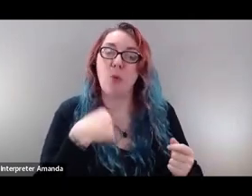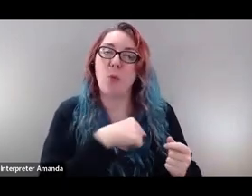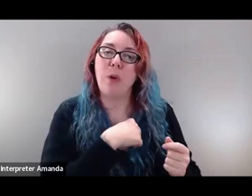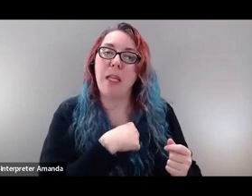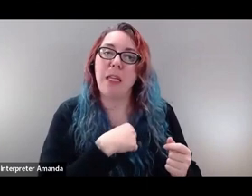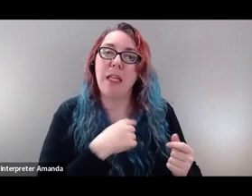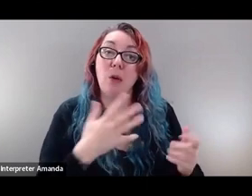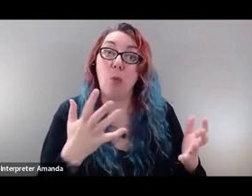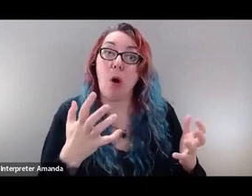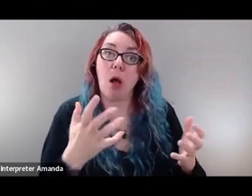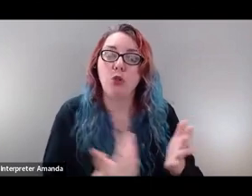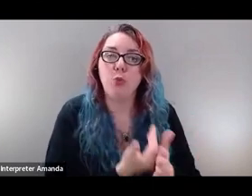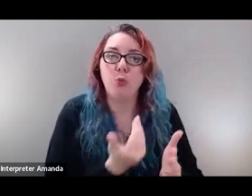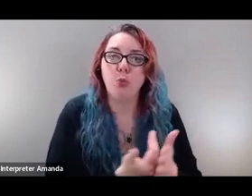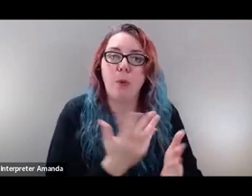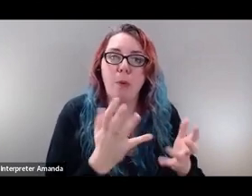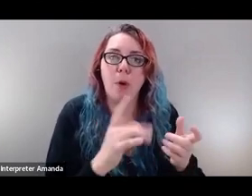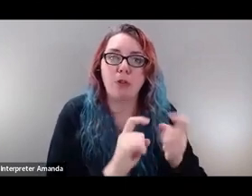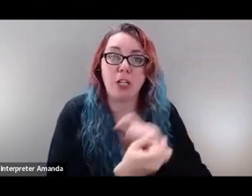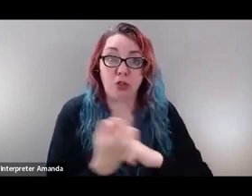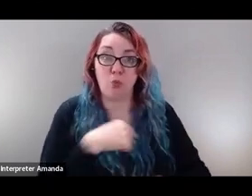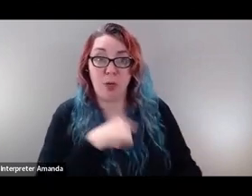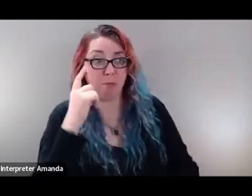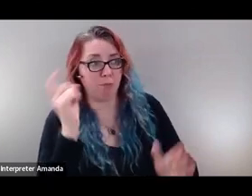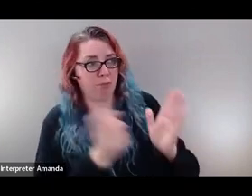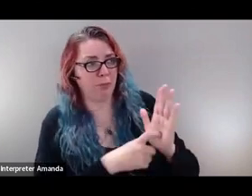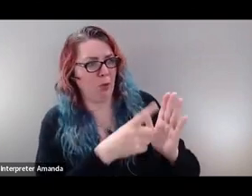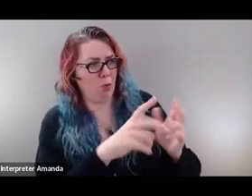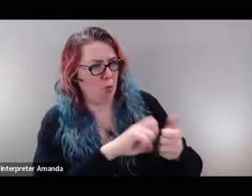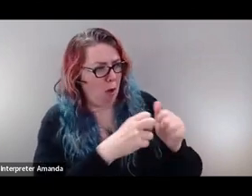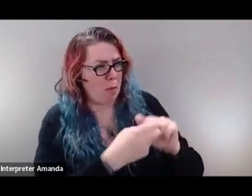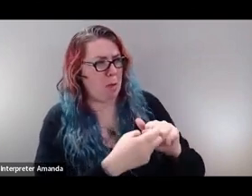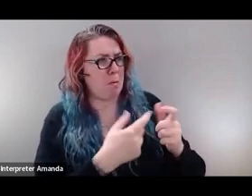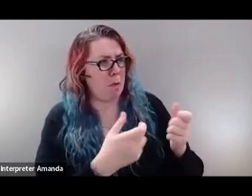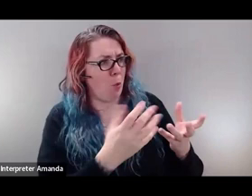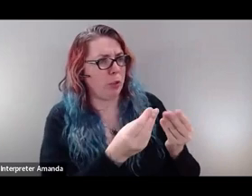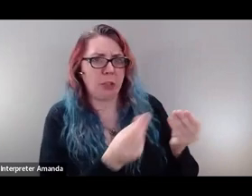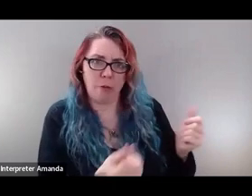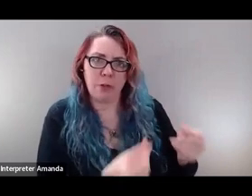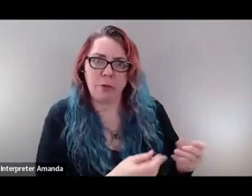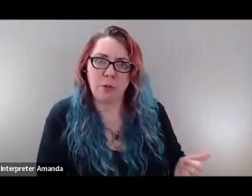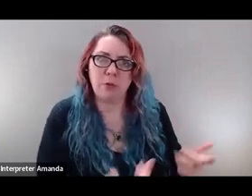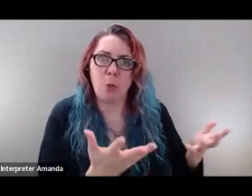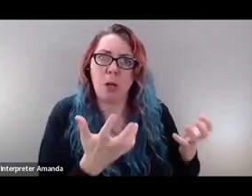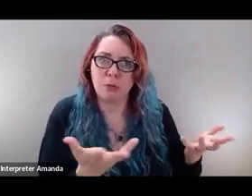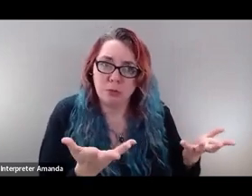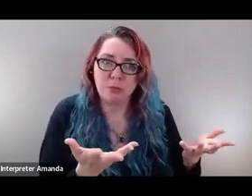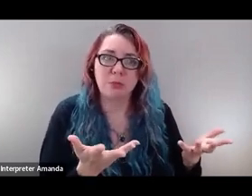that we see, and absolutely the idea of wanting to be able to find that shared and common ground